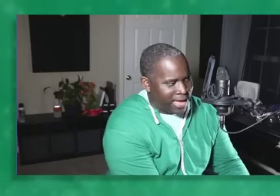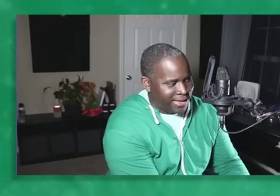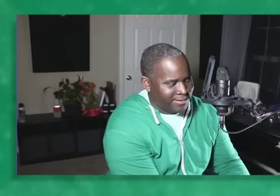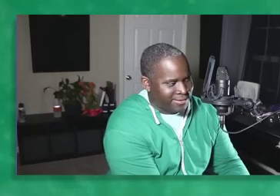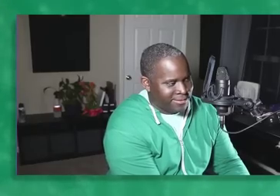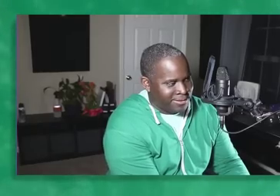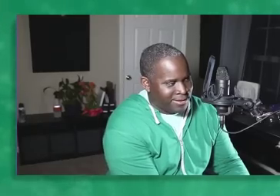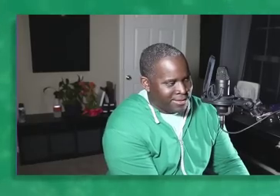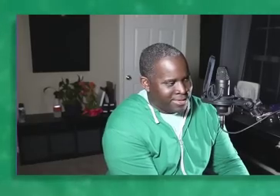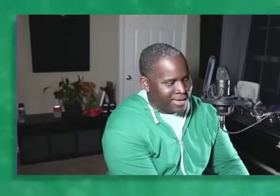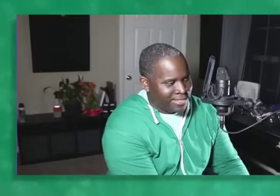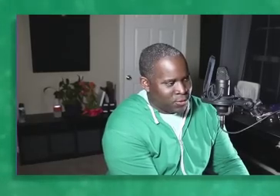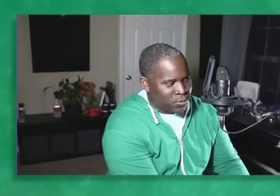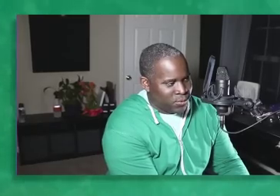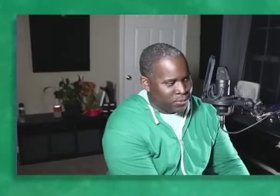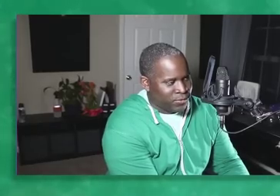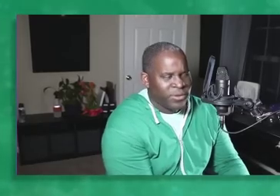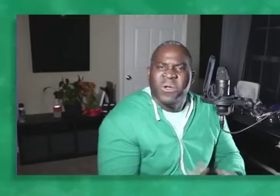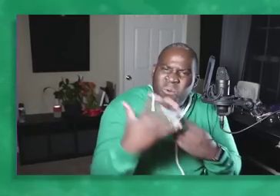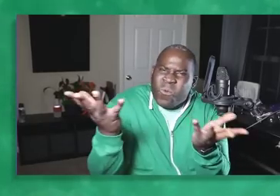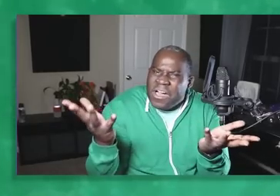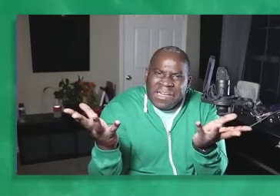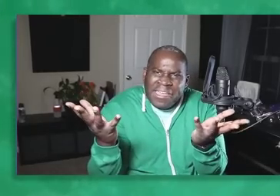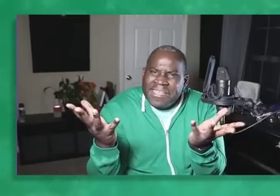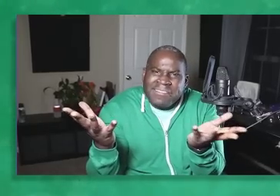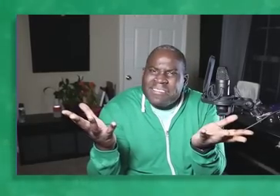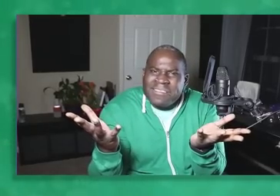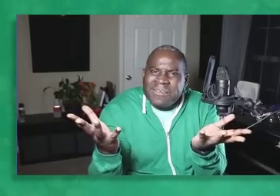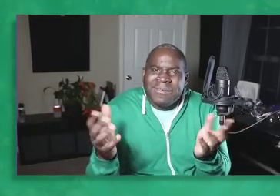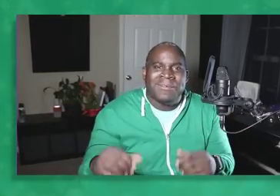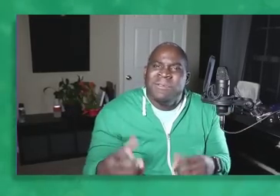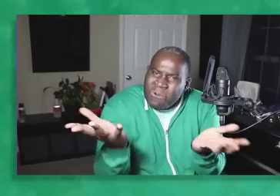the why's, you got the who's.